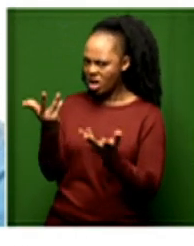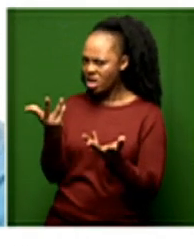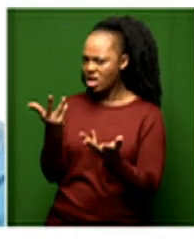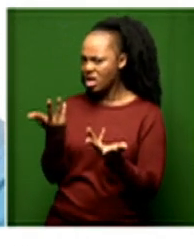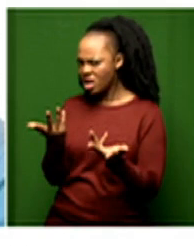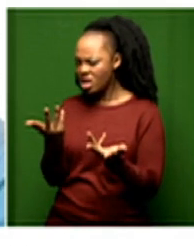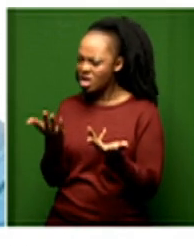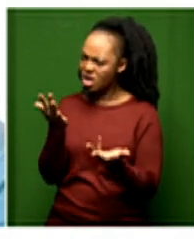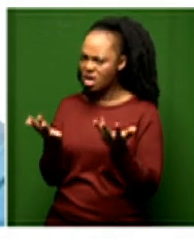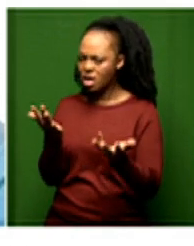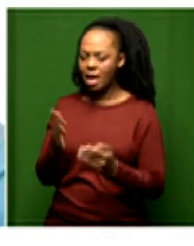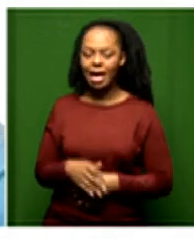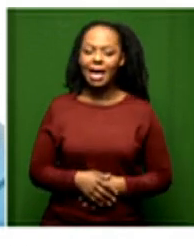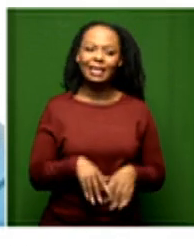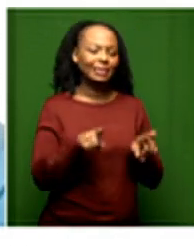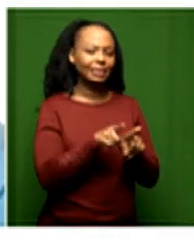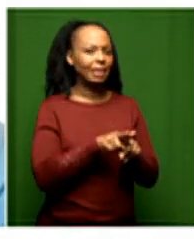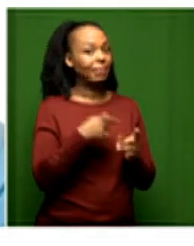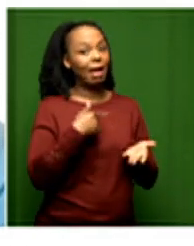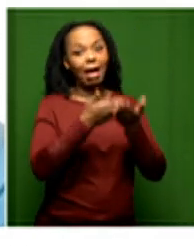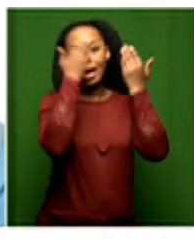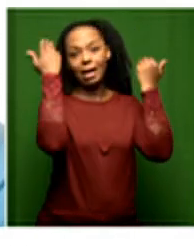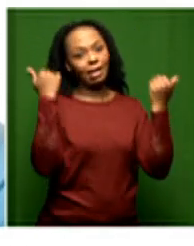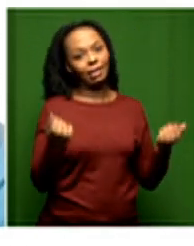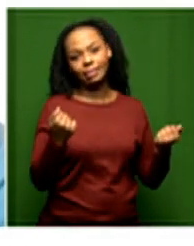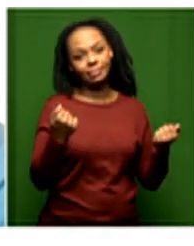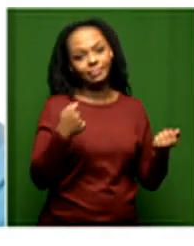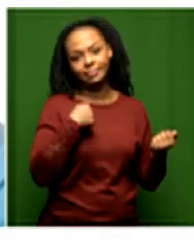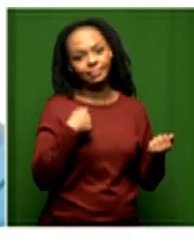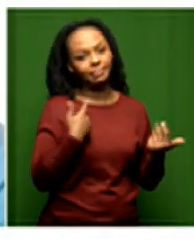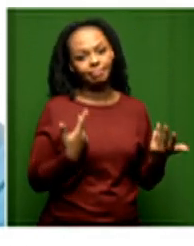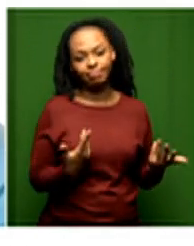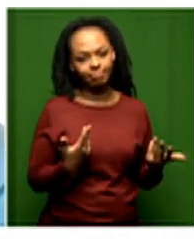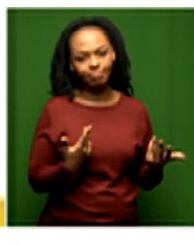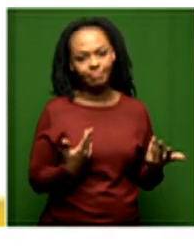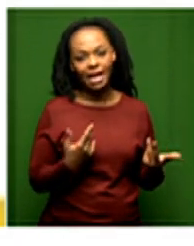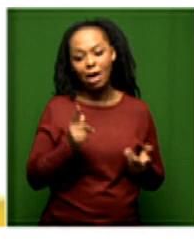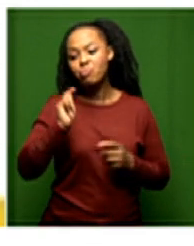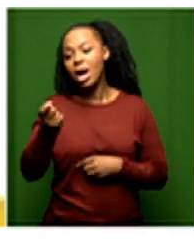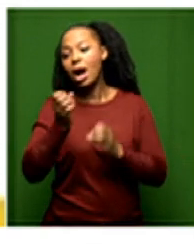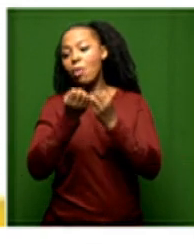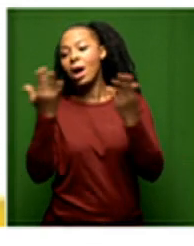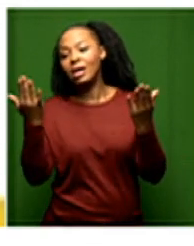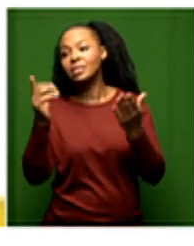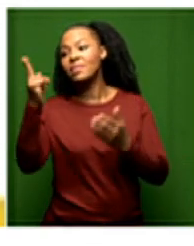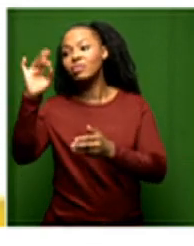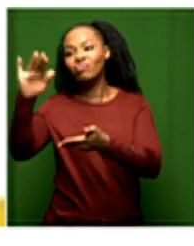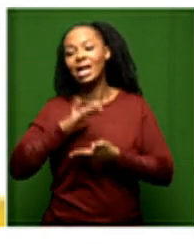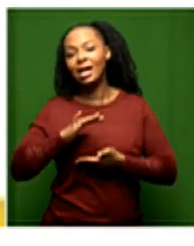No, not at all. I don't have access to that information. I think they always talk about